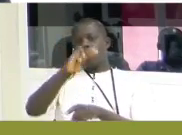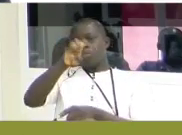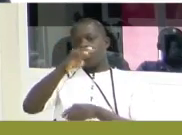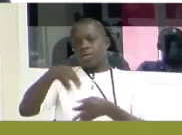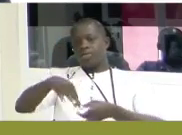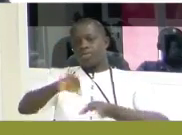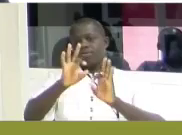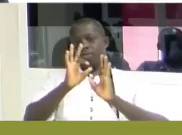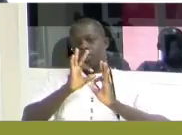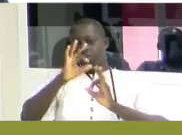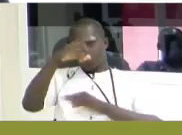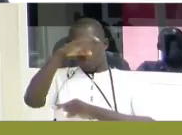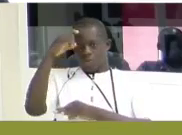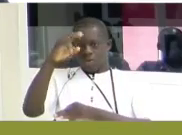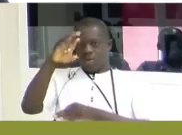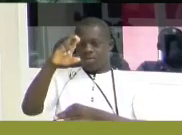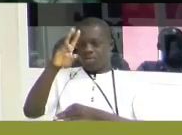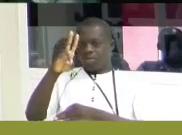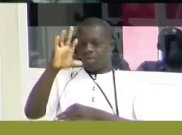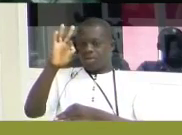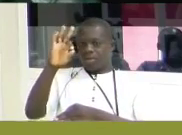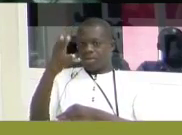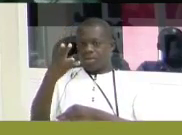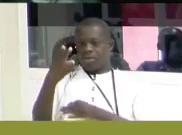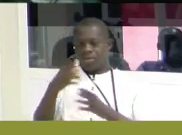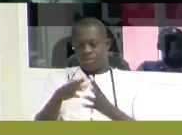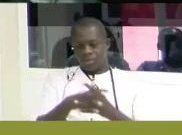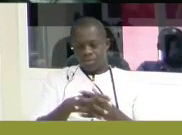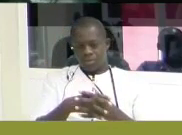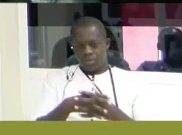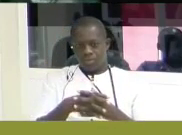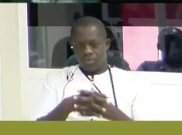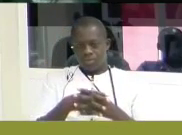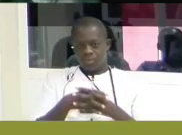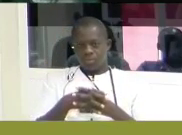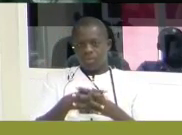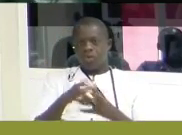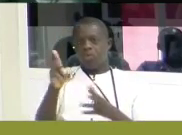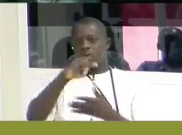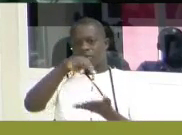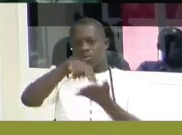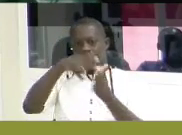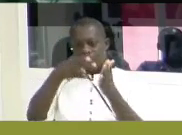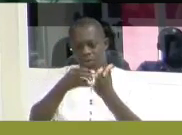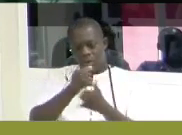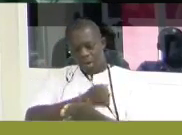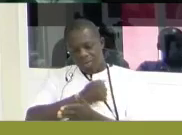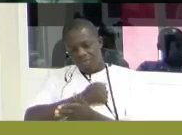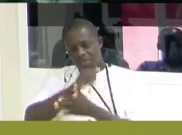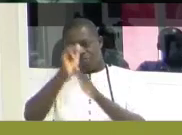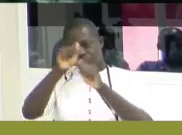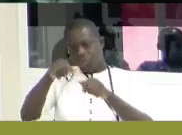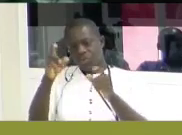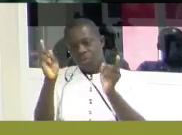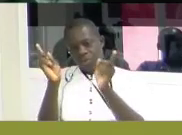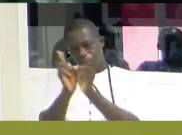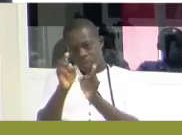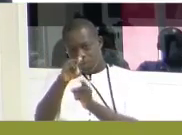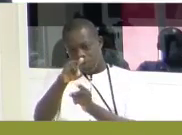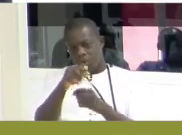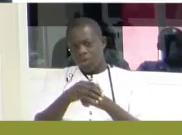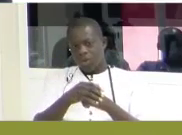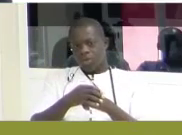RVTH immediately. What do you mean that you were scared that they would come for you? Can you just elaborate on that, please?